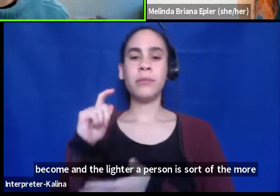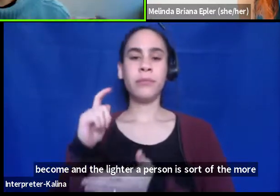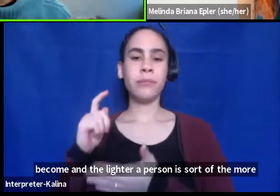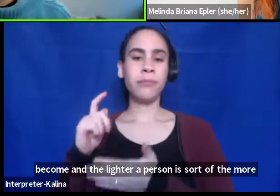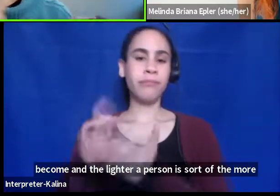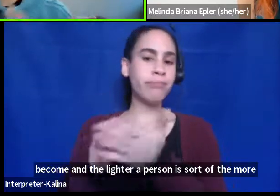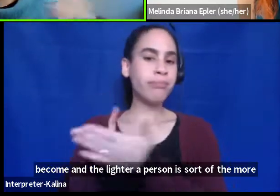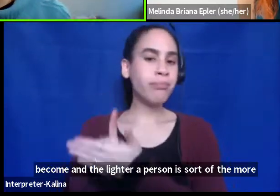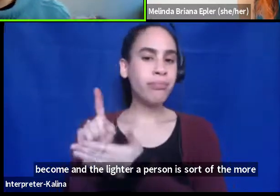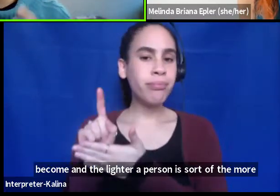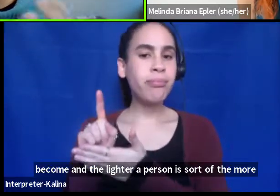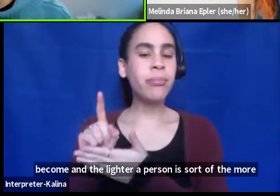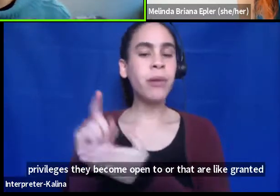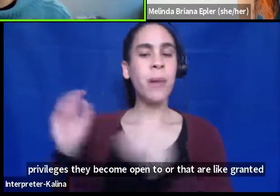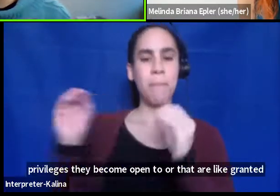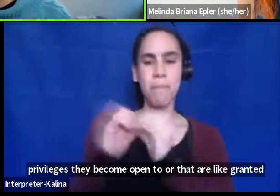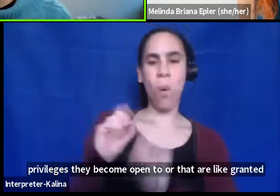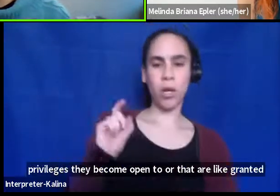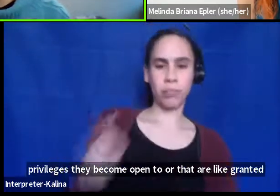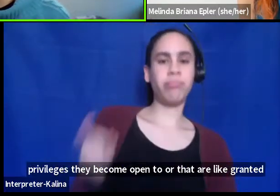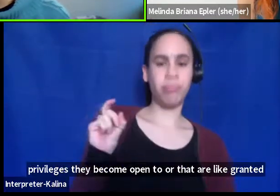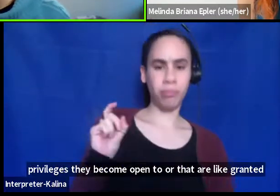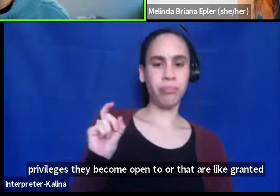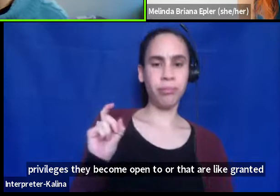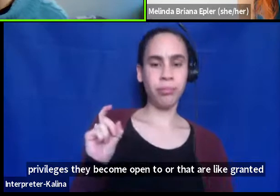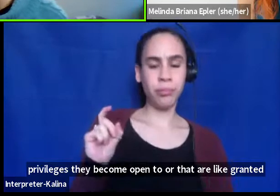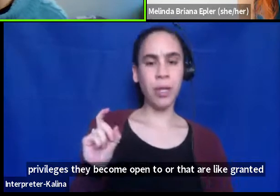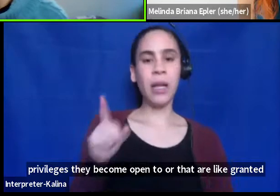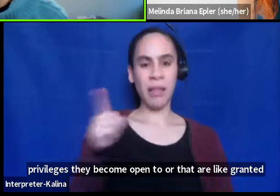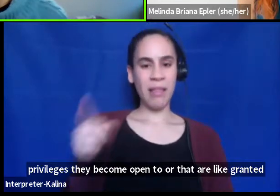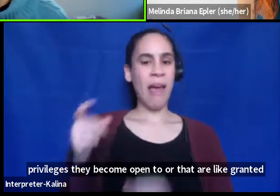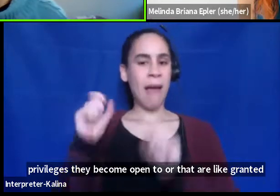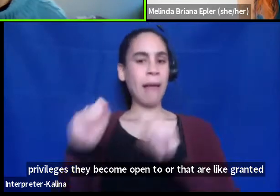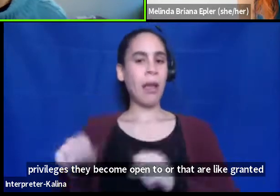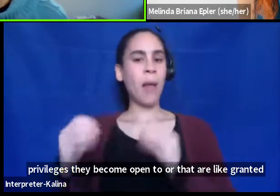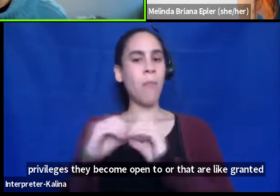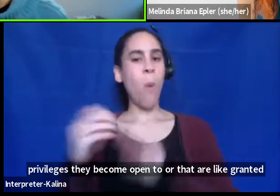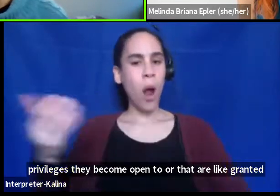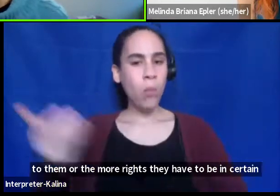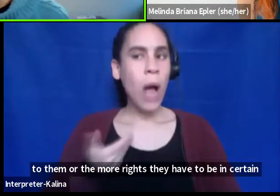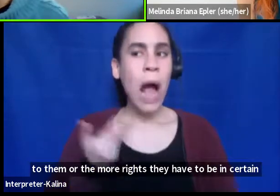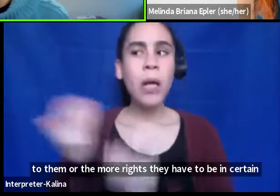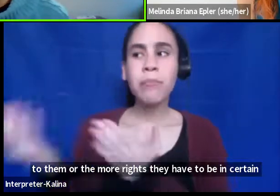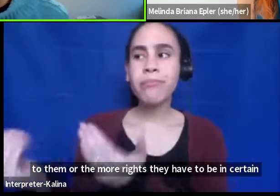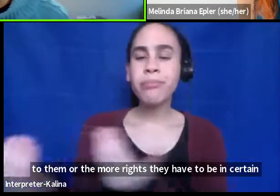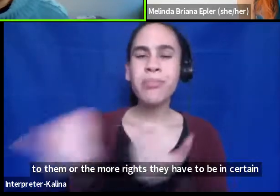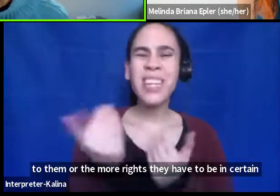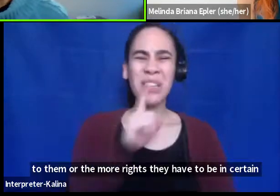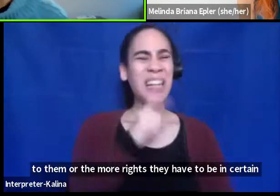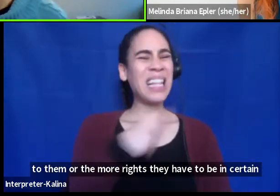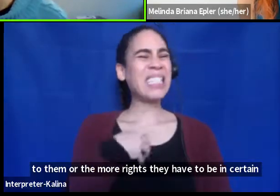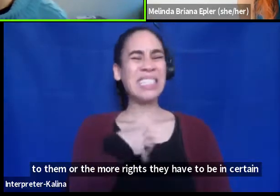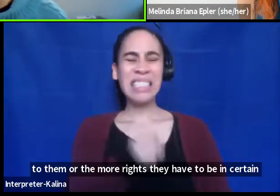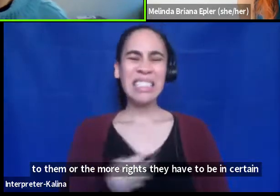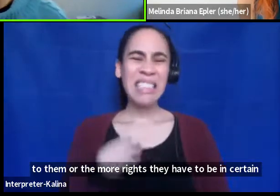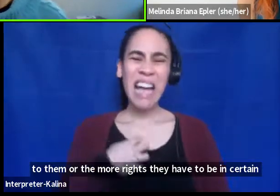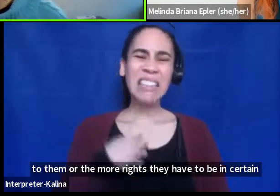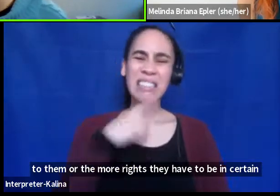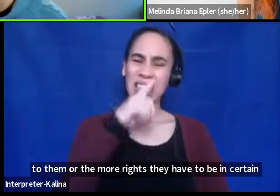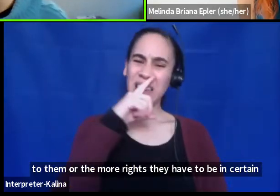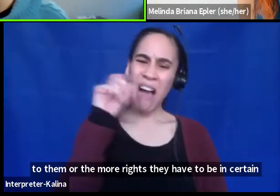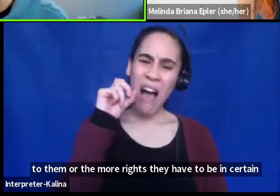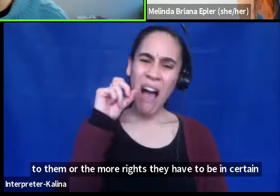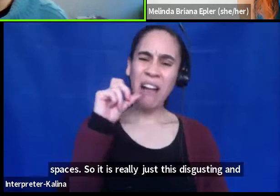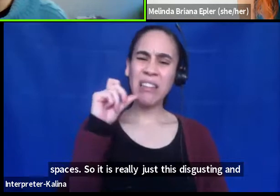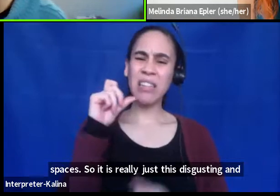the more rights they have to be in certain spaces. And so it's really just this disgusting and ugly practice of ranking